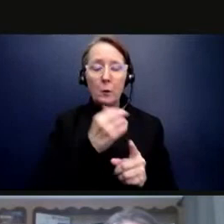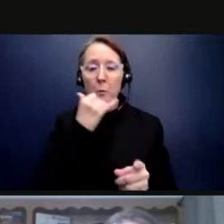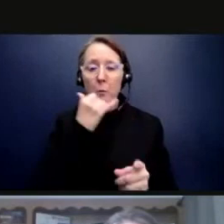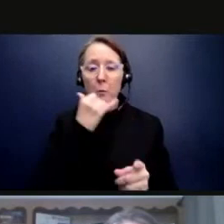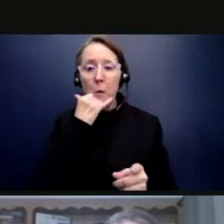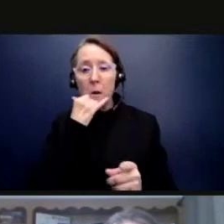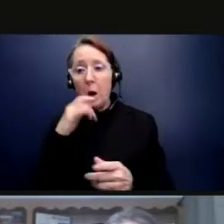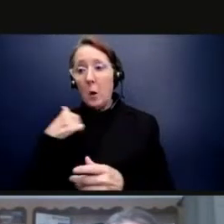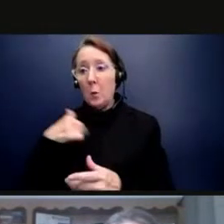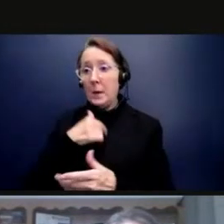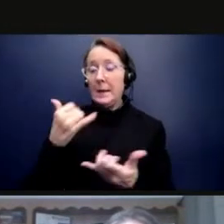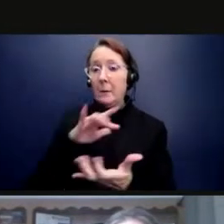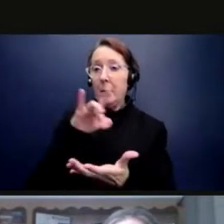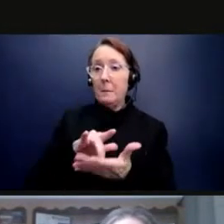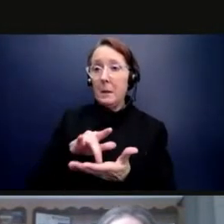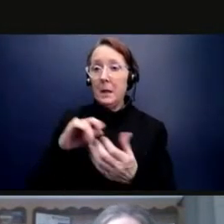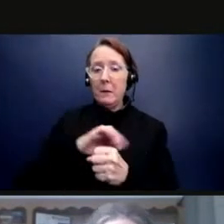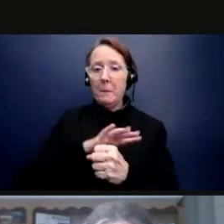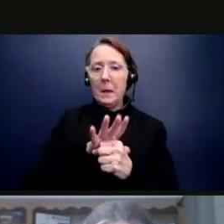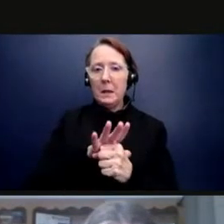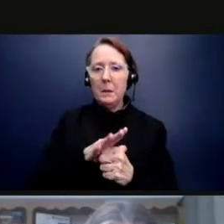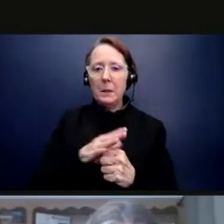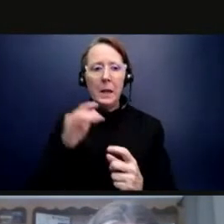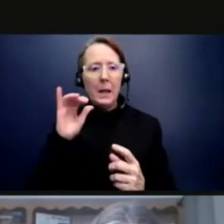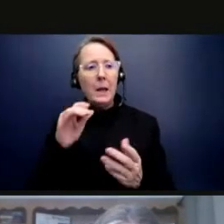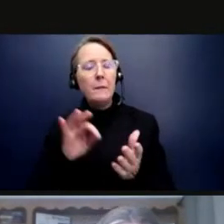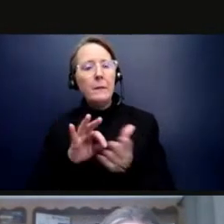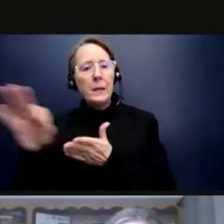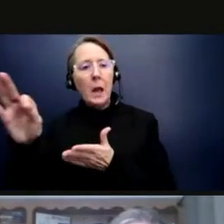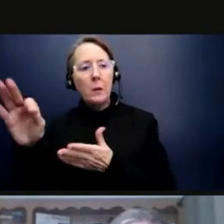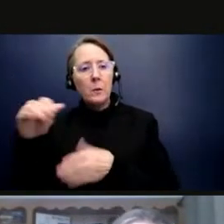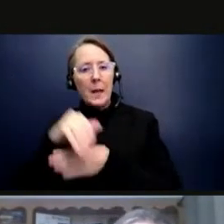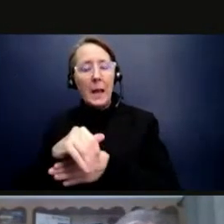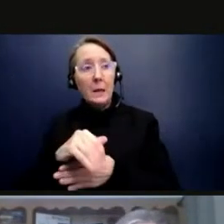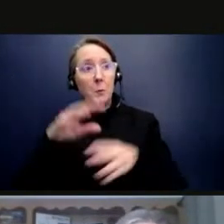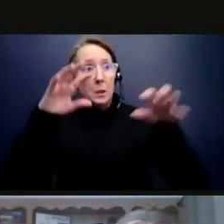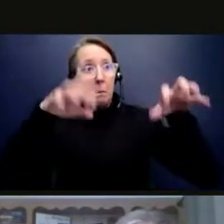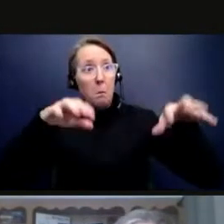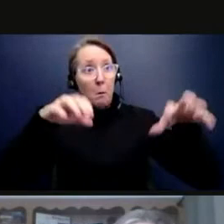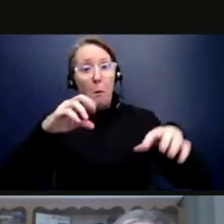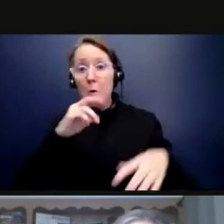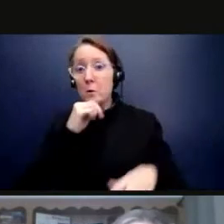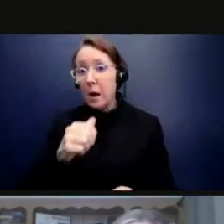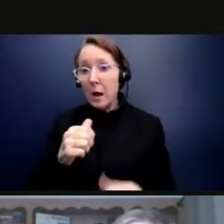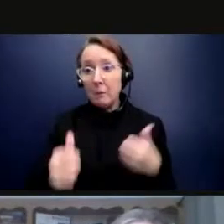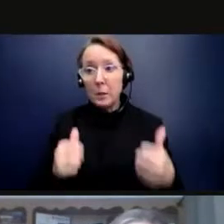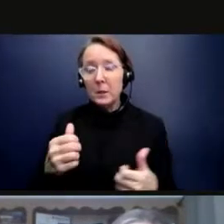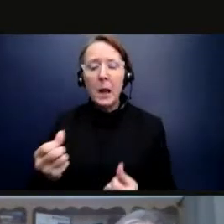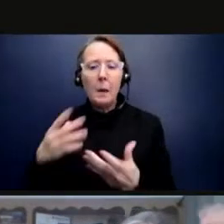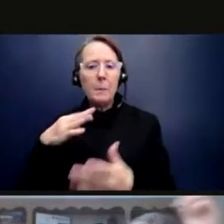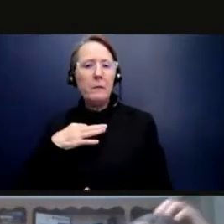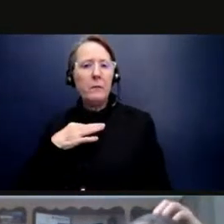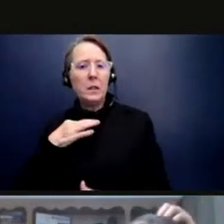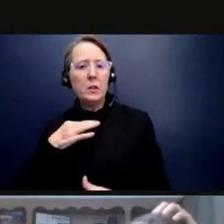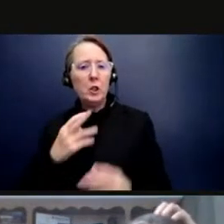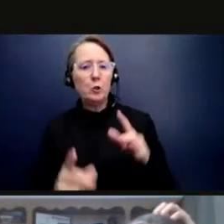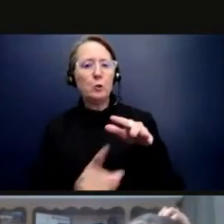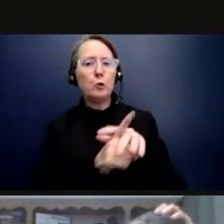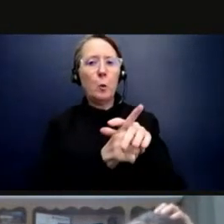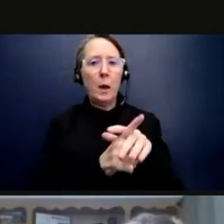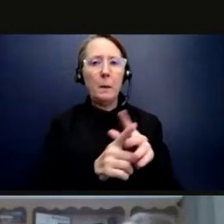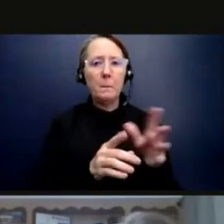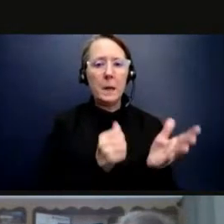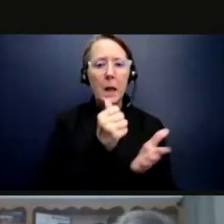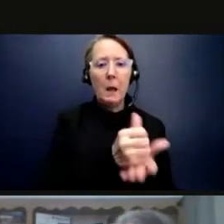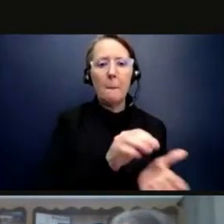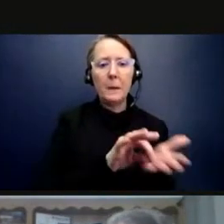pandemic? Was it pouring down rain during the count? I mean, how many volunteers did we have? There's a lot of variables that really